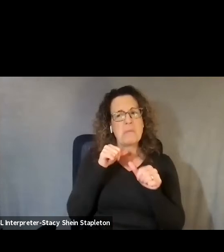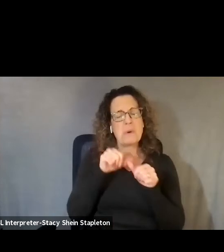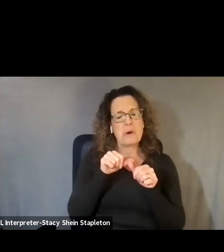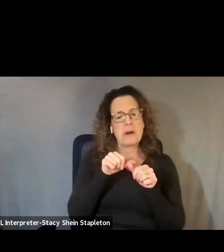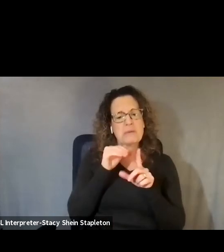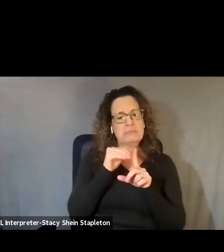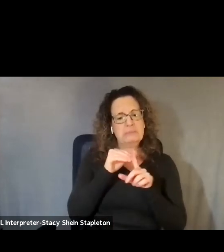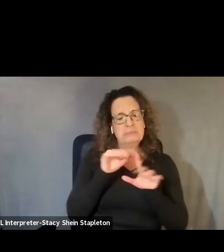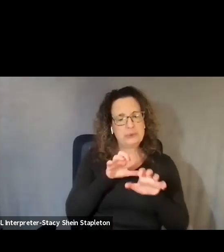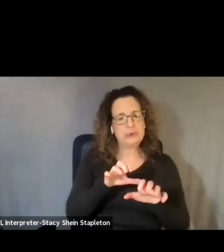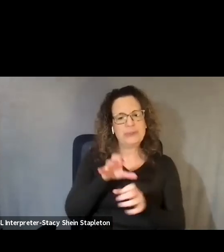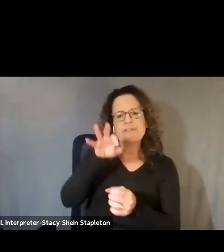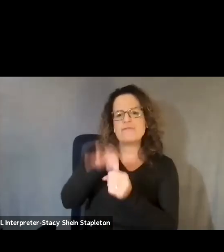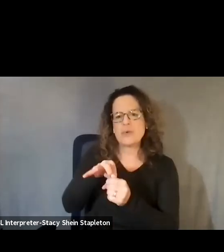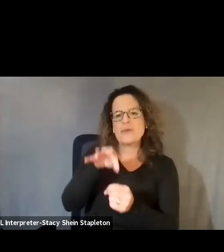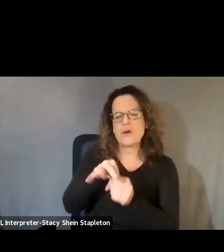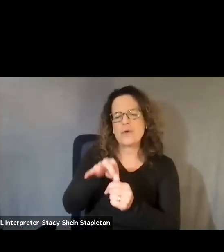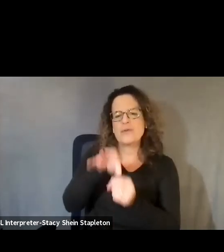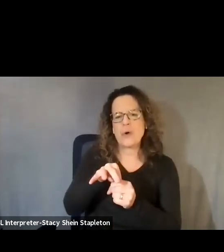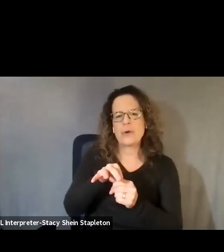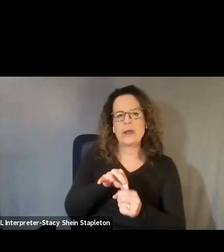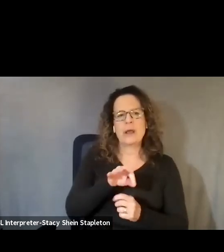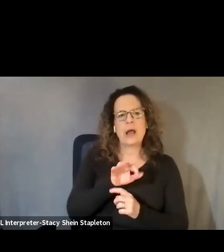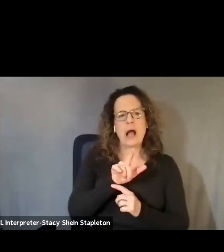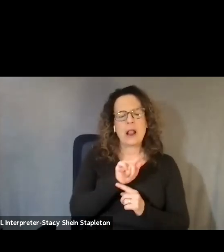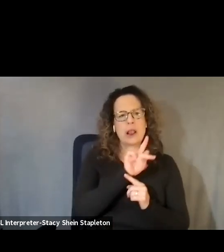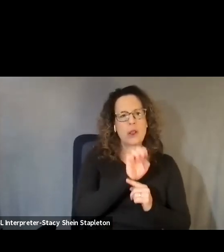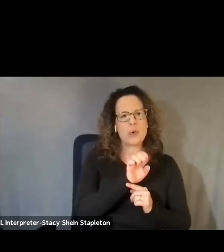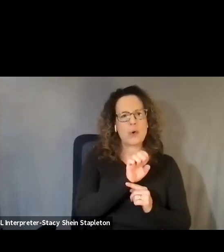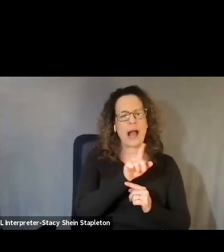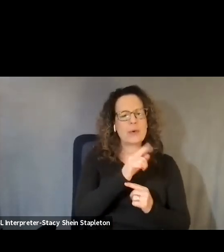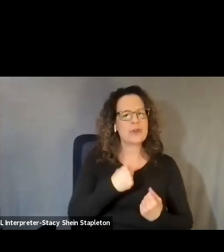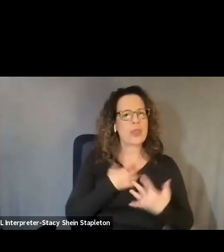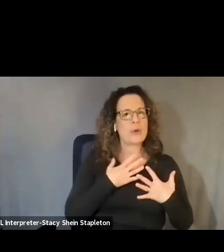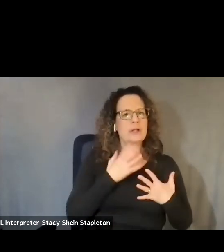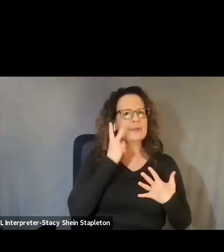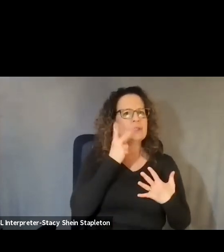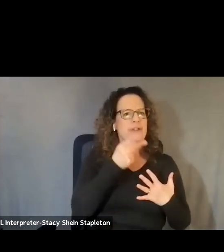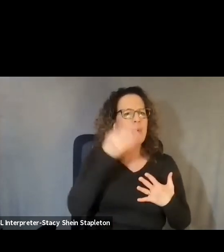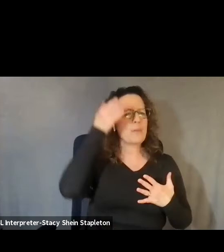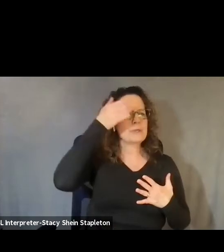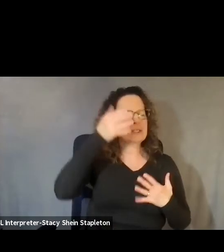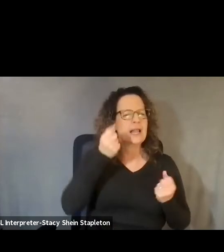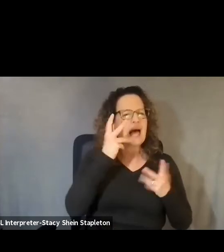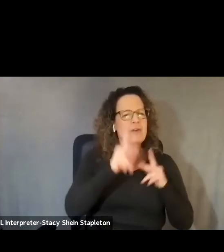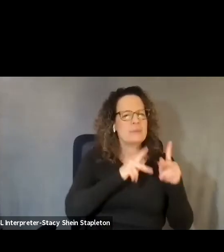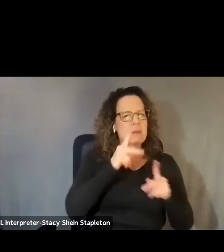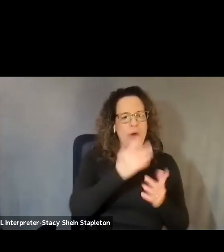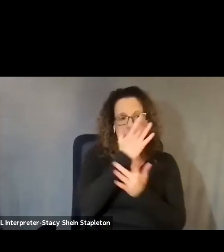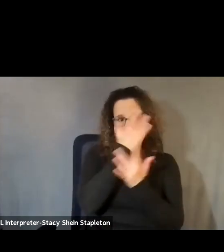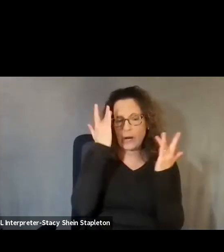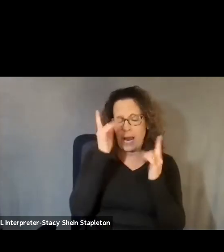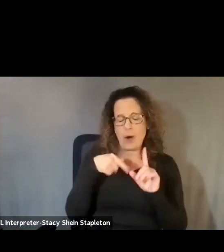is voting. And Luke, that's one of the reasons I was so thrilled with your presentation, is because a lot of people forget